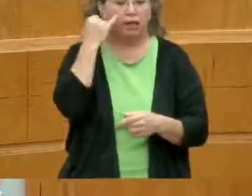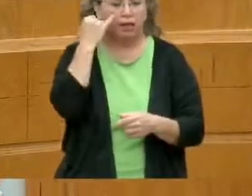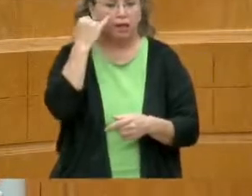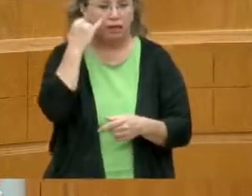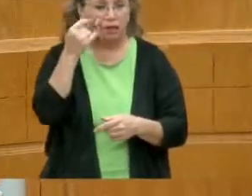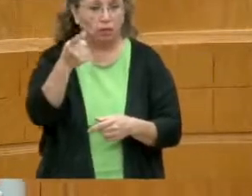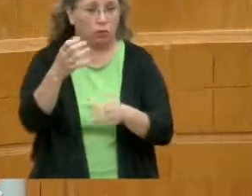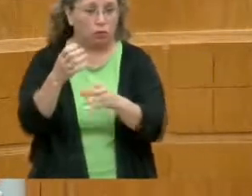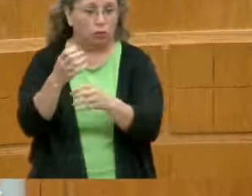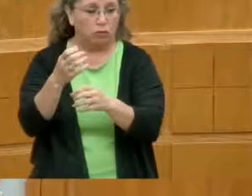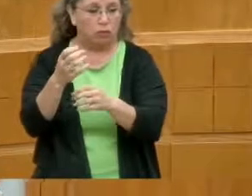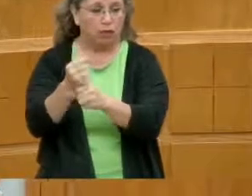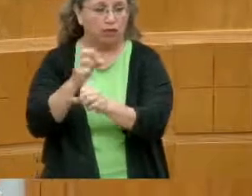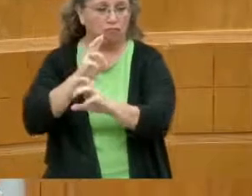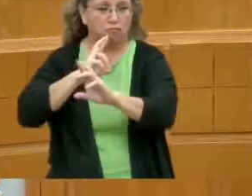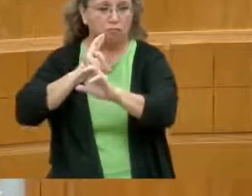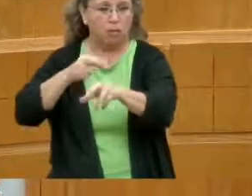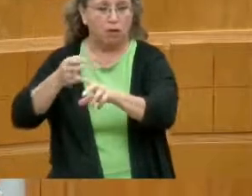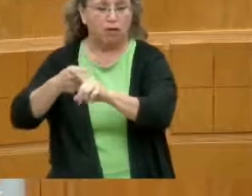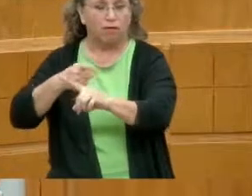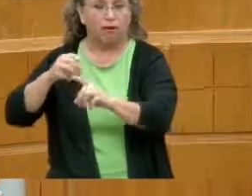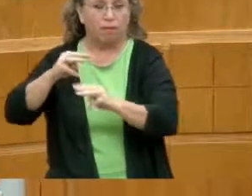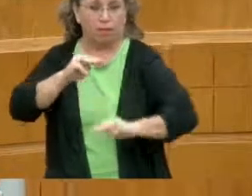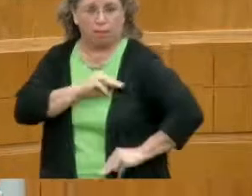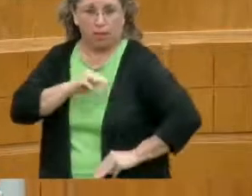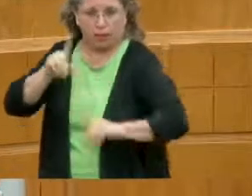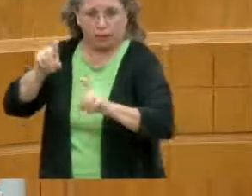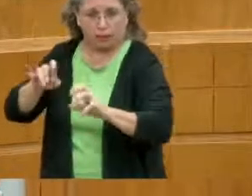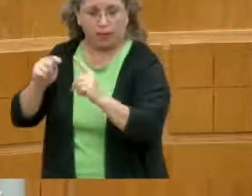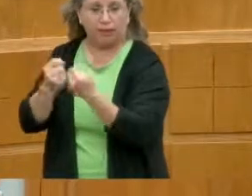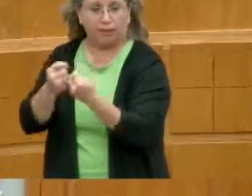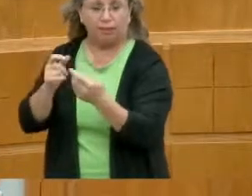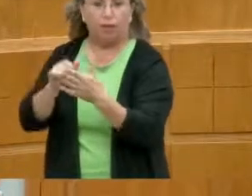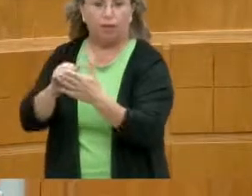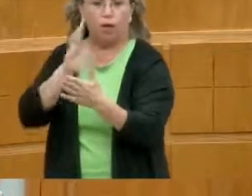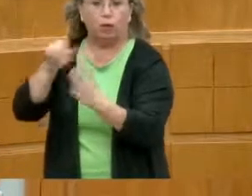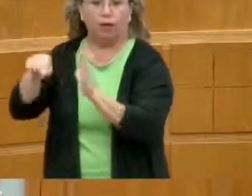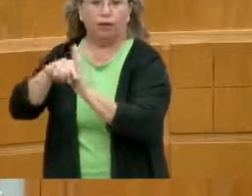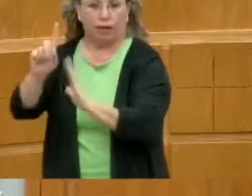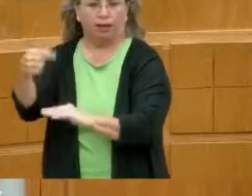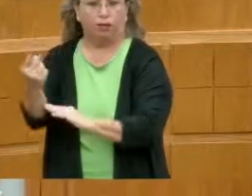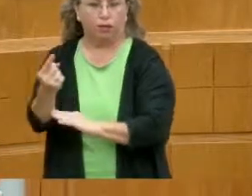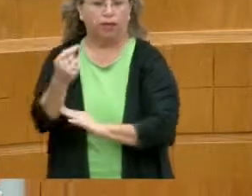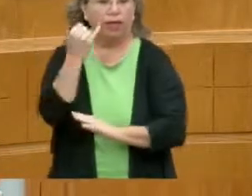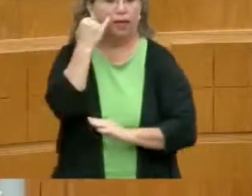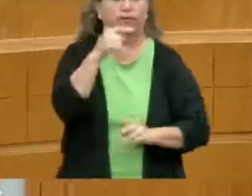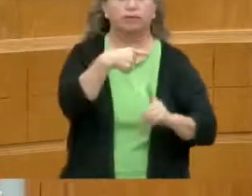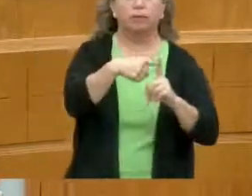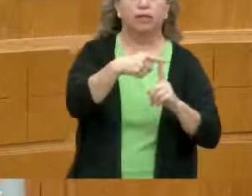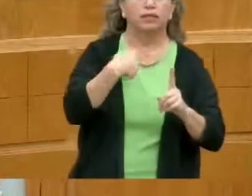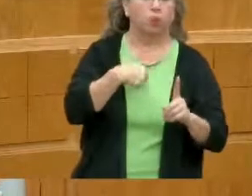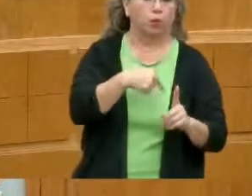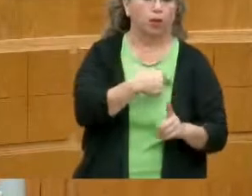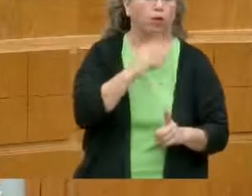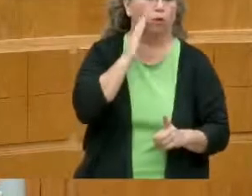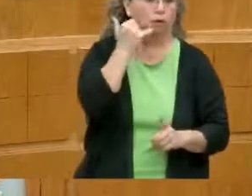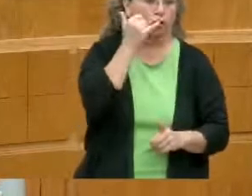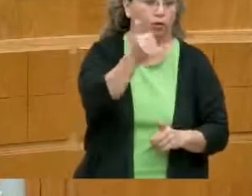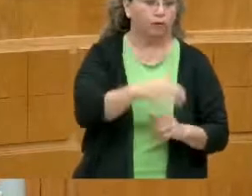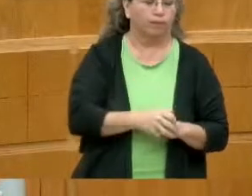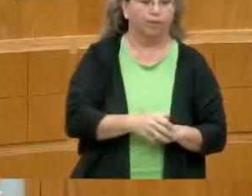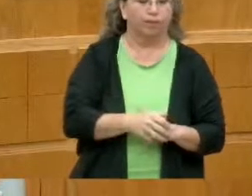military testing team. If it's a positive, we will be calling you with those results. Public health is committed to protecting the entire